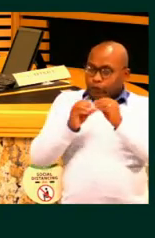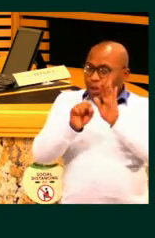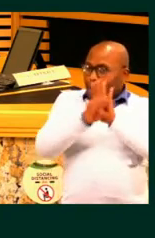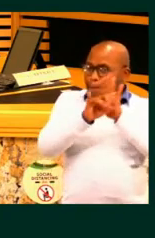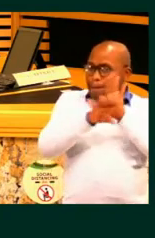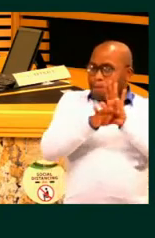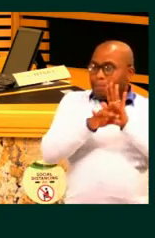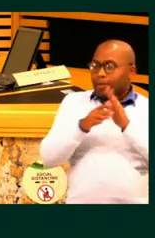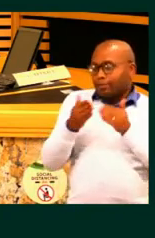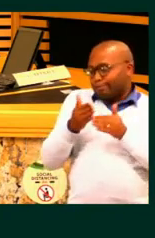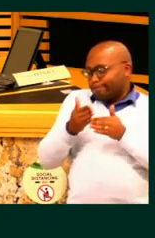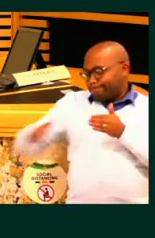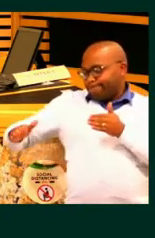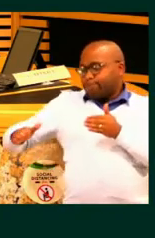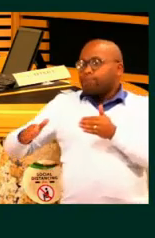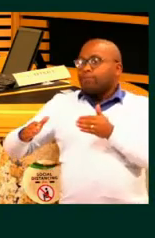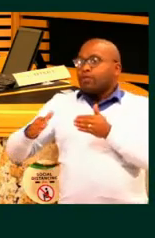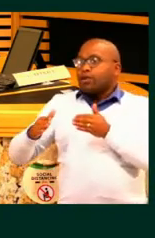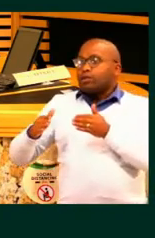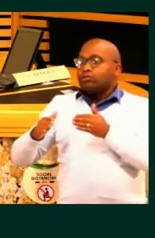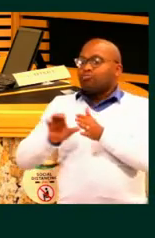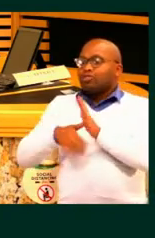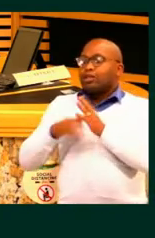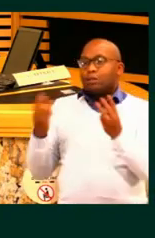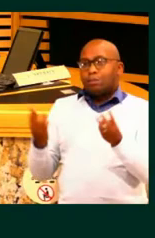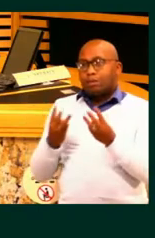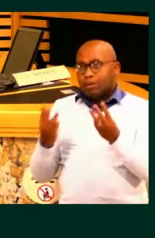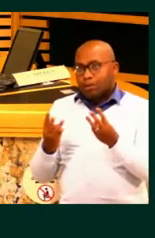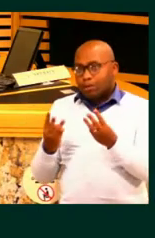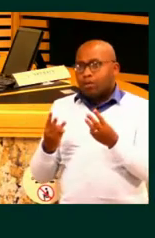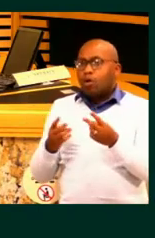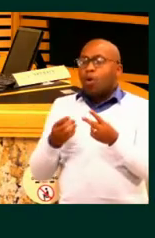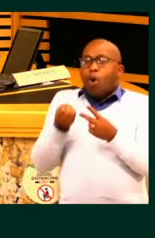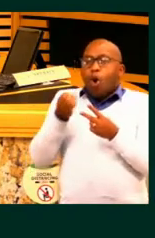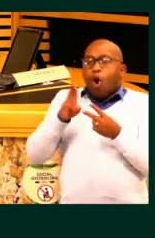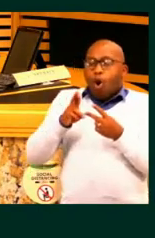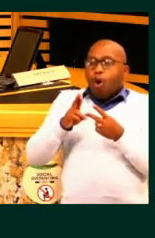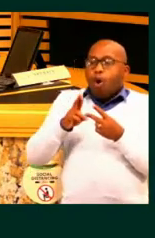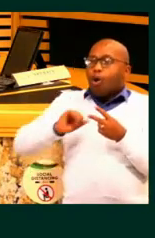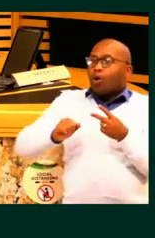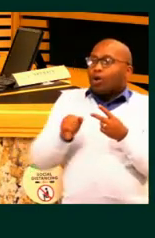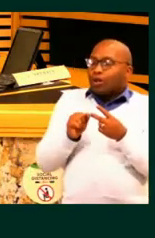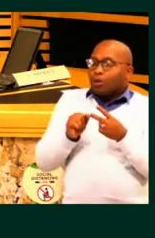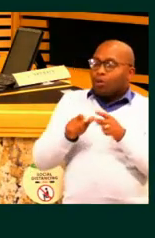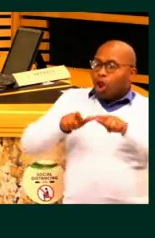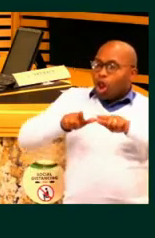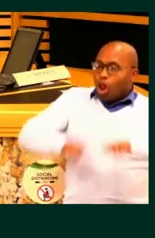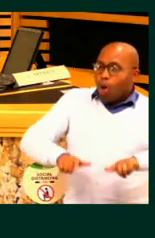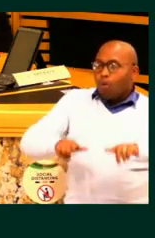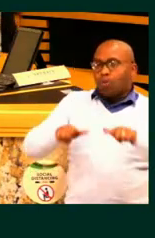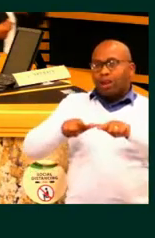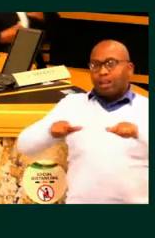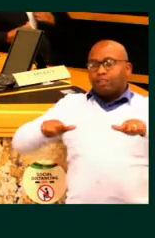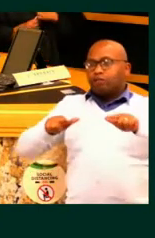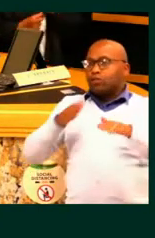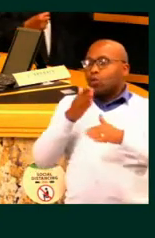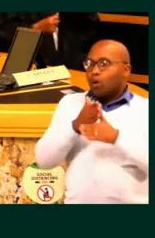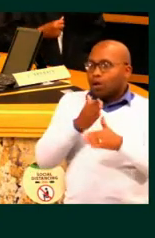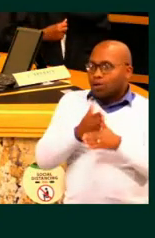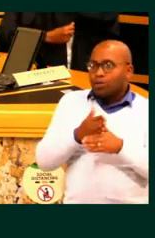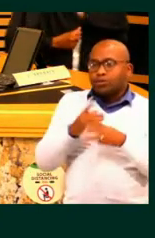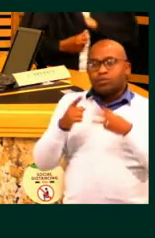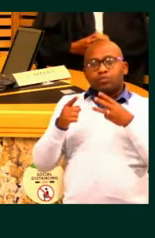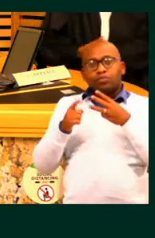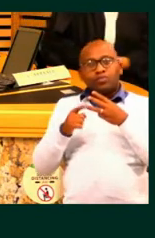disabled people um in low status jobs inaccessible workplaces lack of appropriate technical